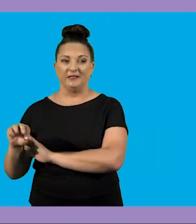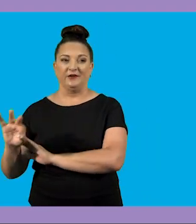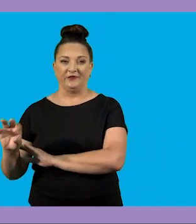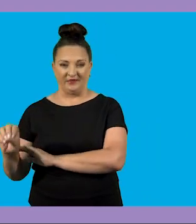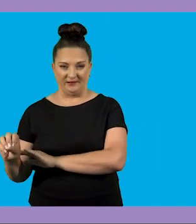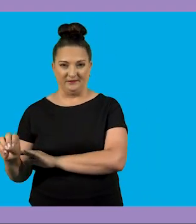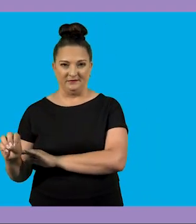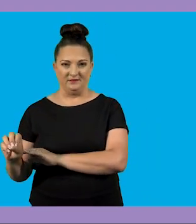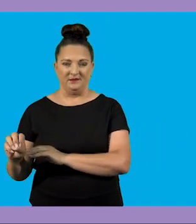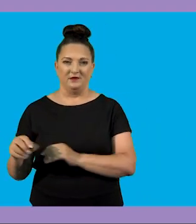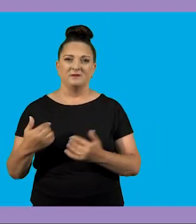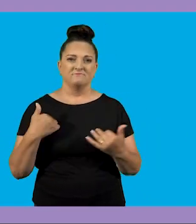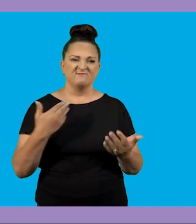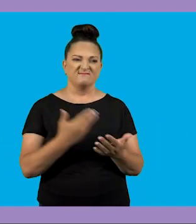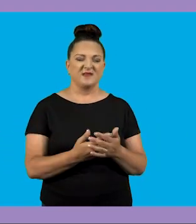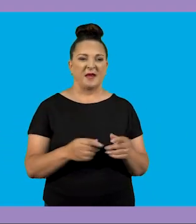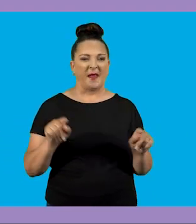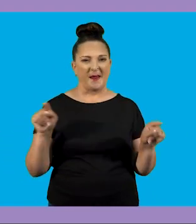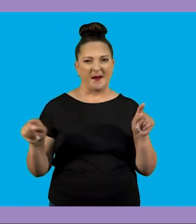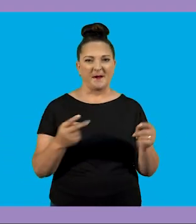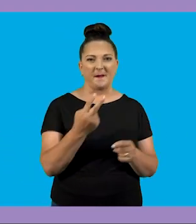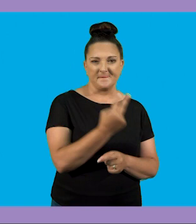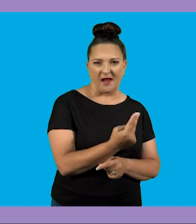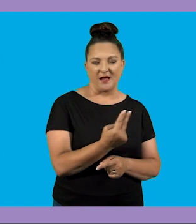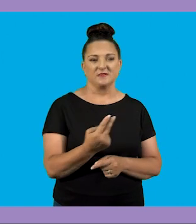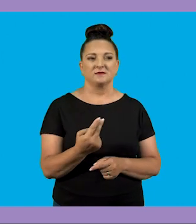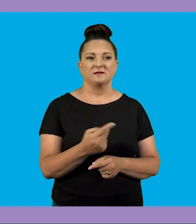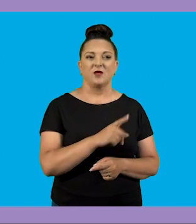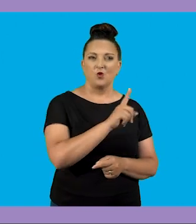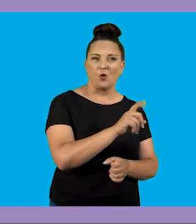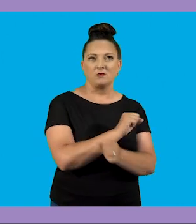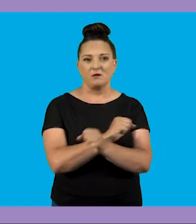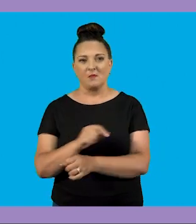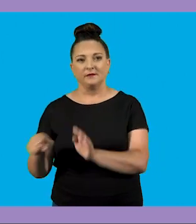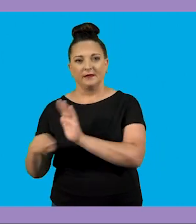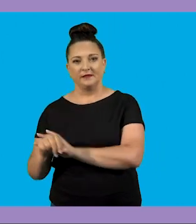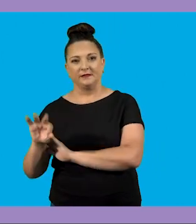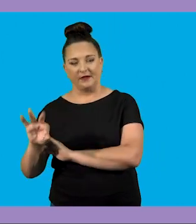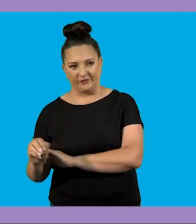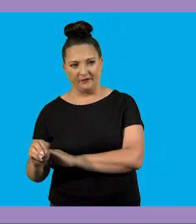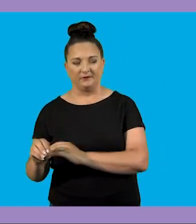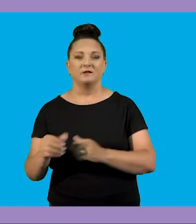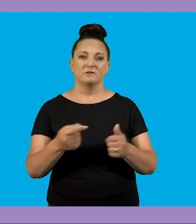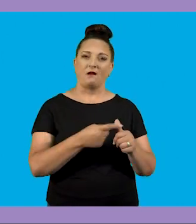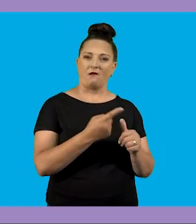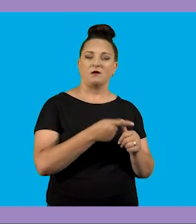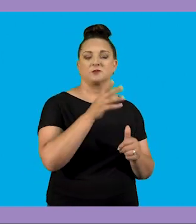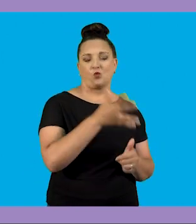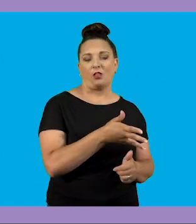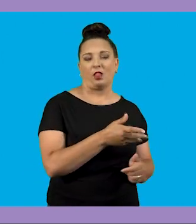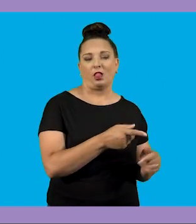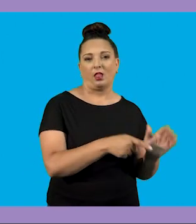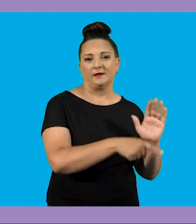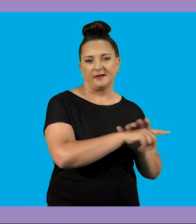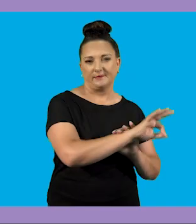get confused, I'm going to write them in pairs so that we understand there. So if I say 1 multiplied by a negative 30, that will give us